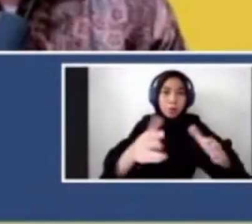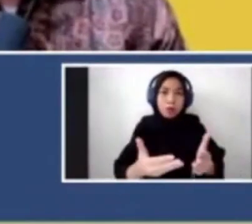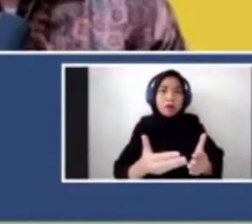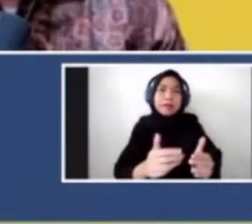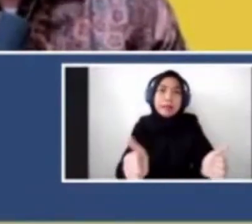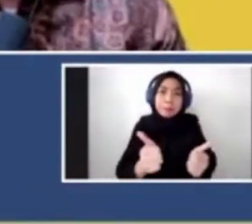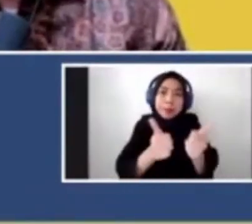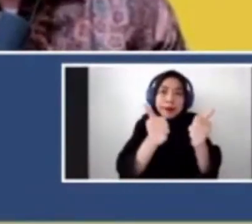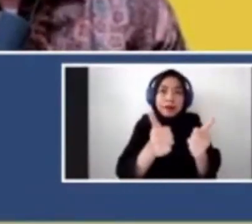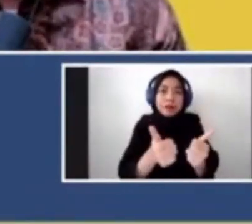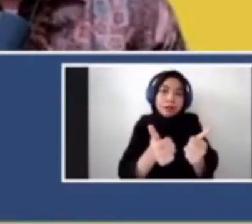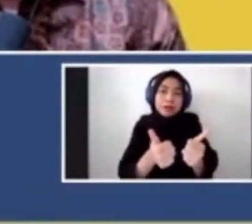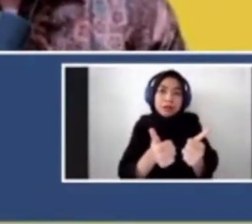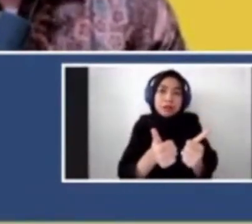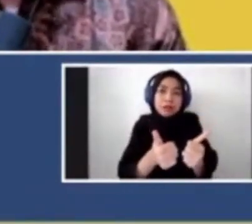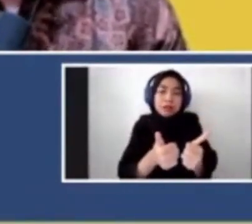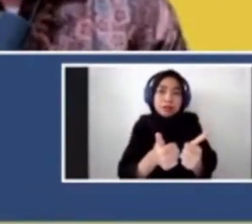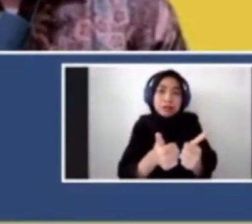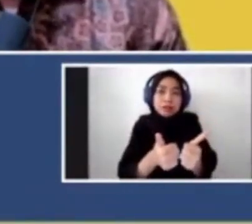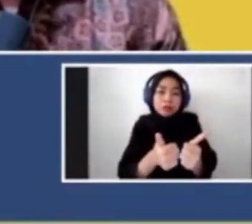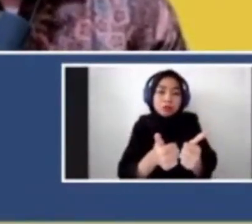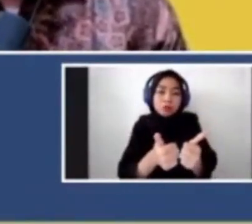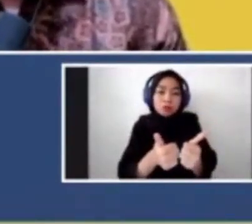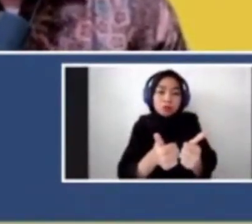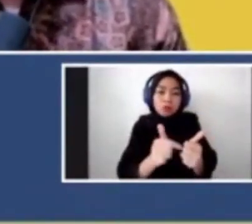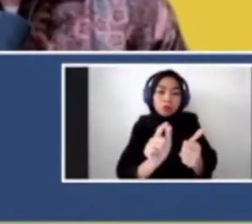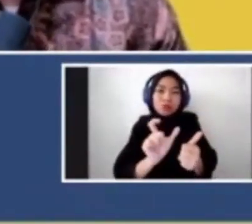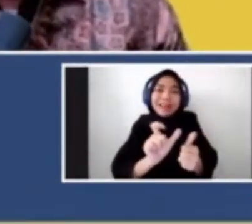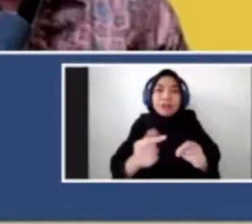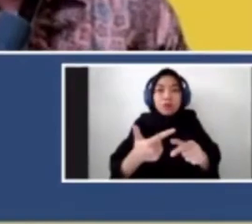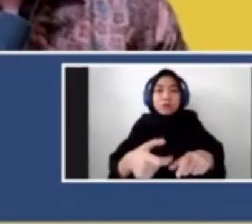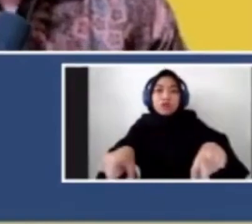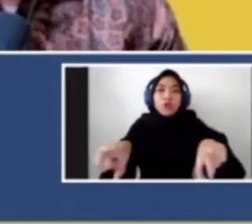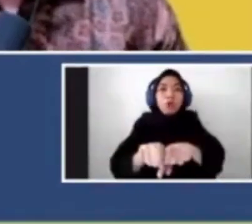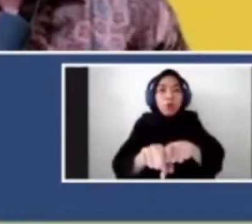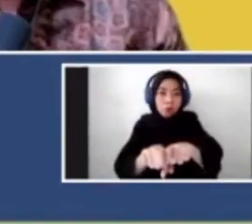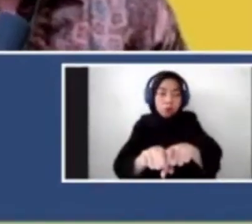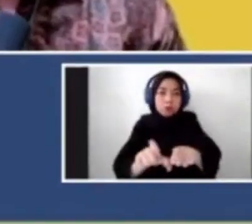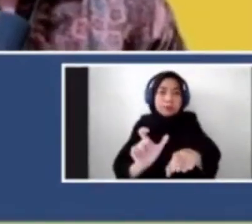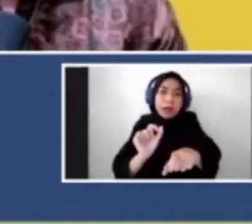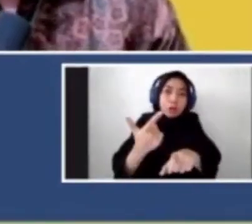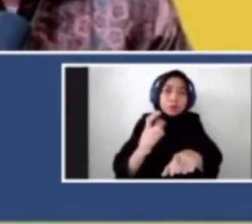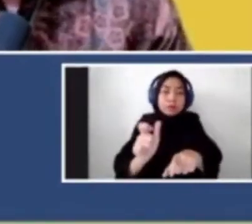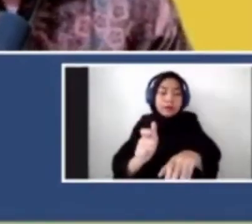that suitable according to the cultural or social